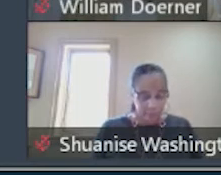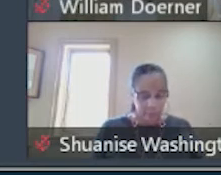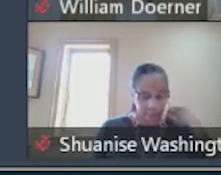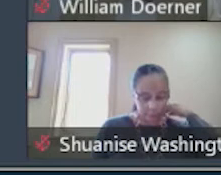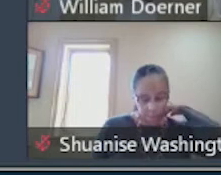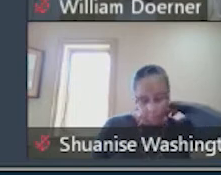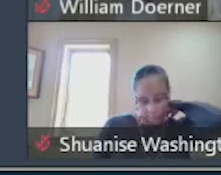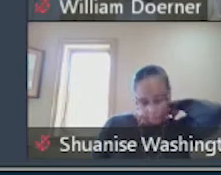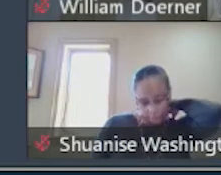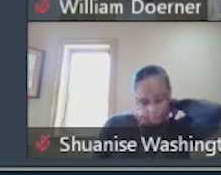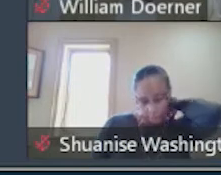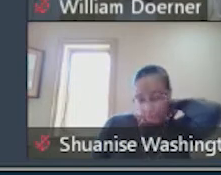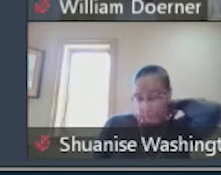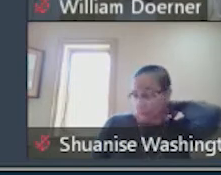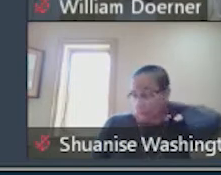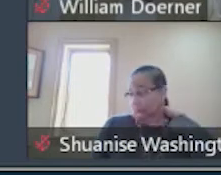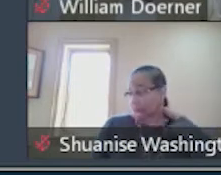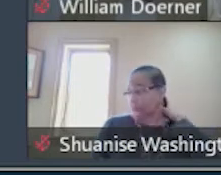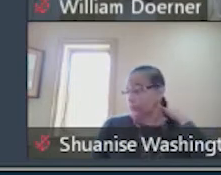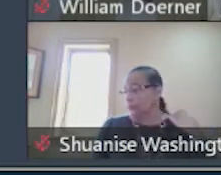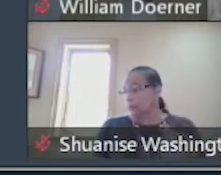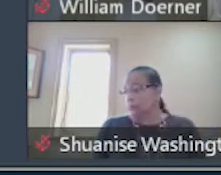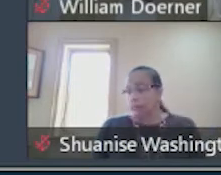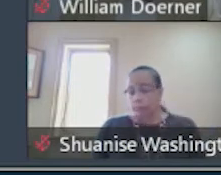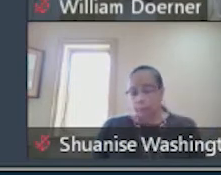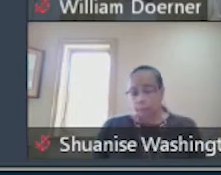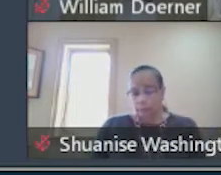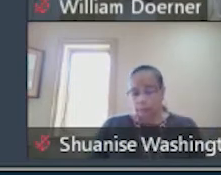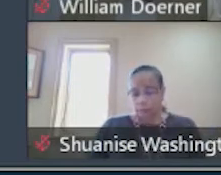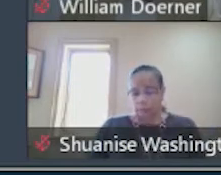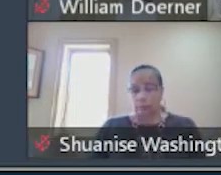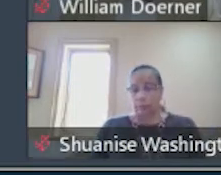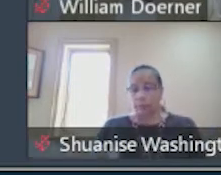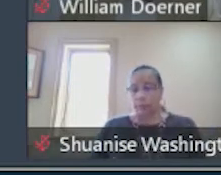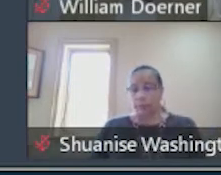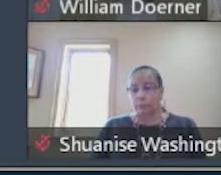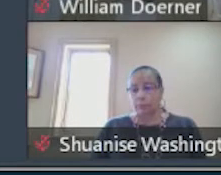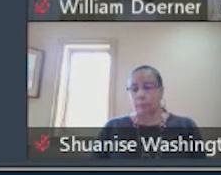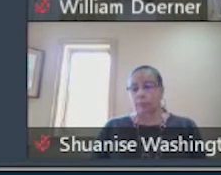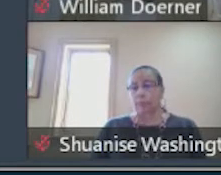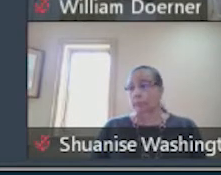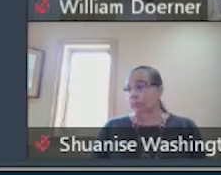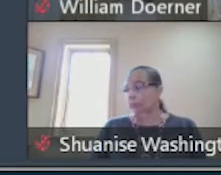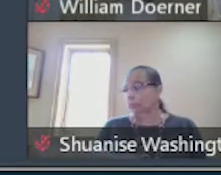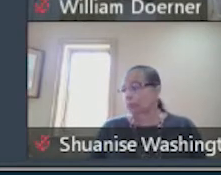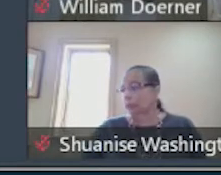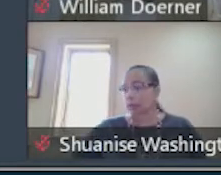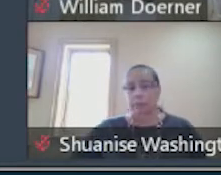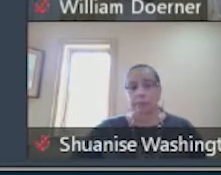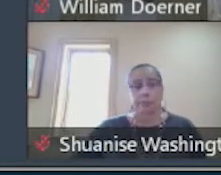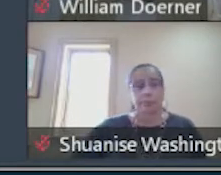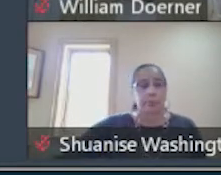morning, Madam Chairwoman. As you mentioned, this is item 8. This is the remand hearing of the specific design plan